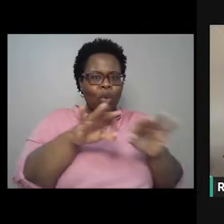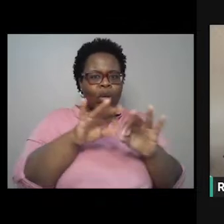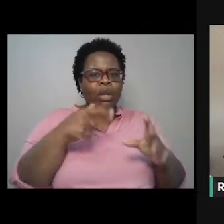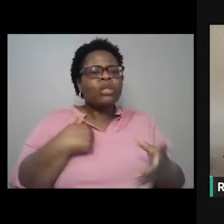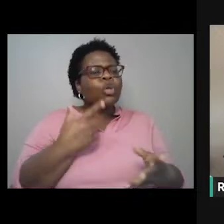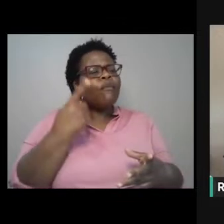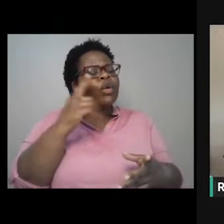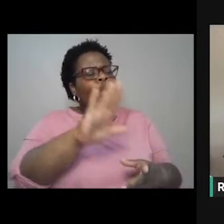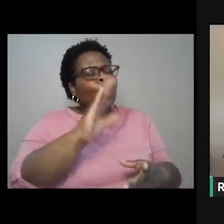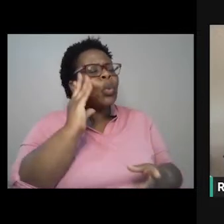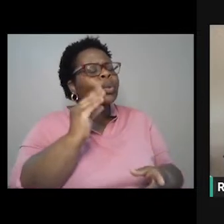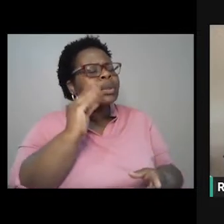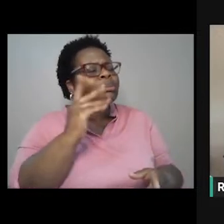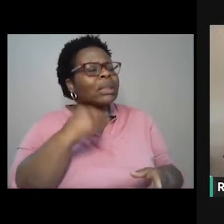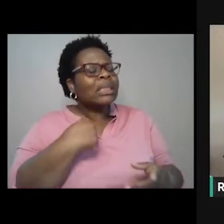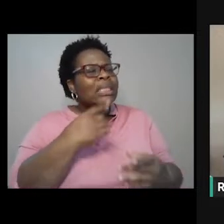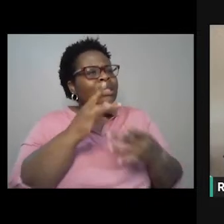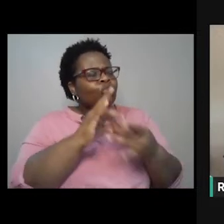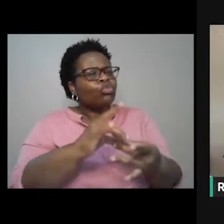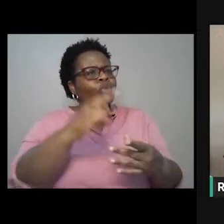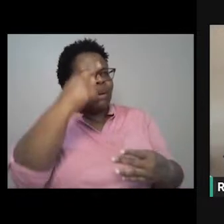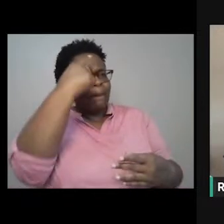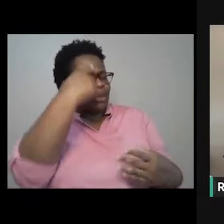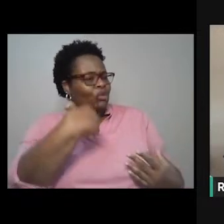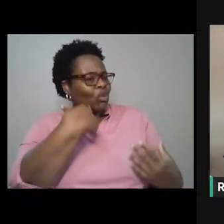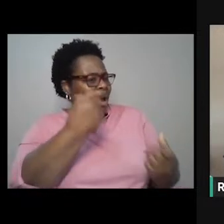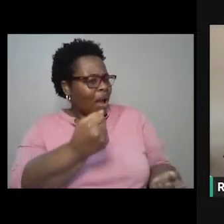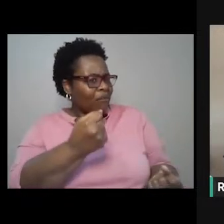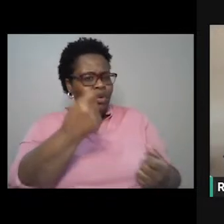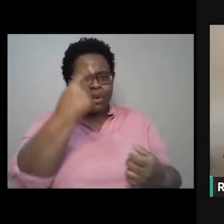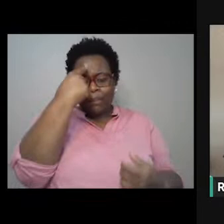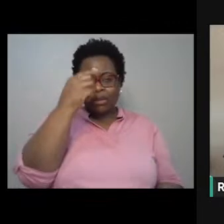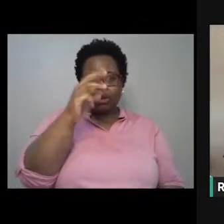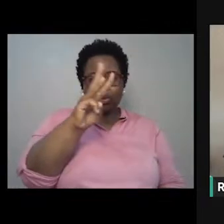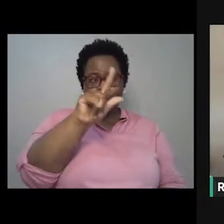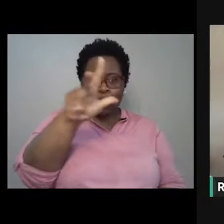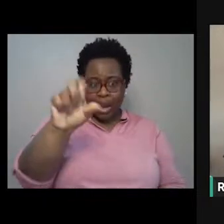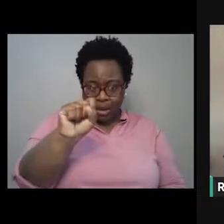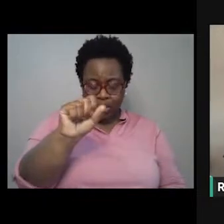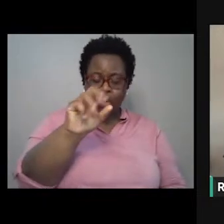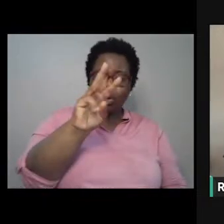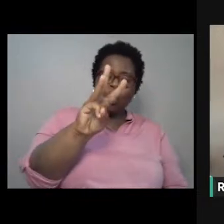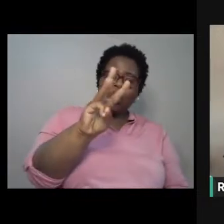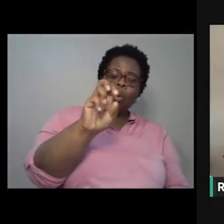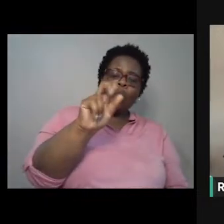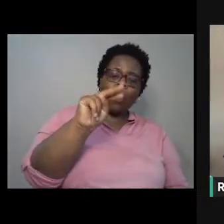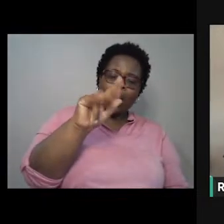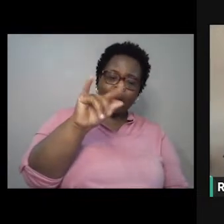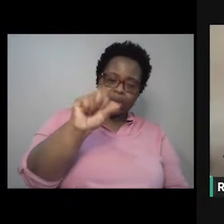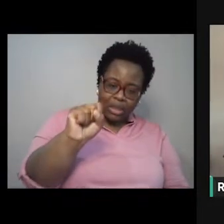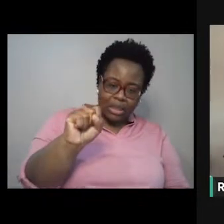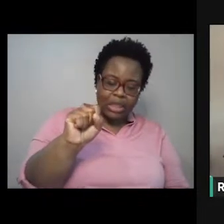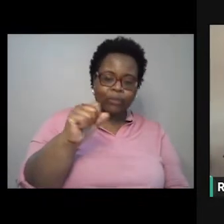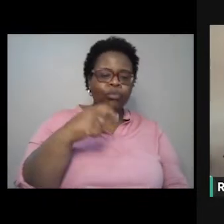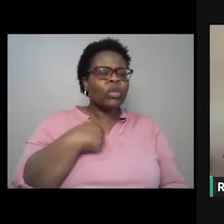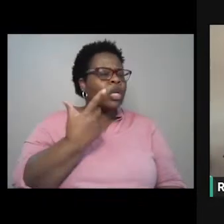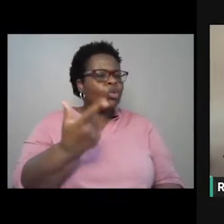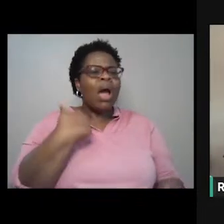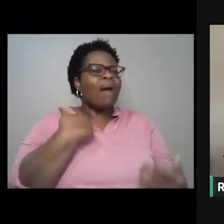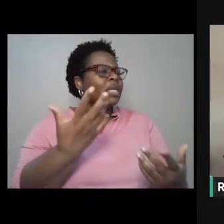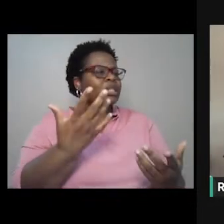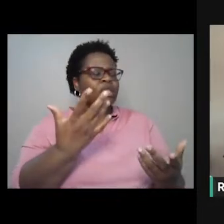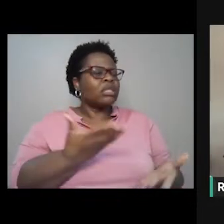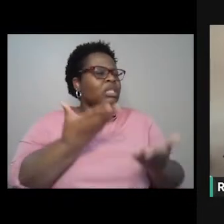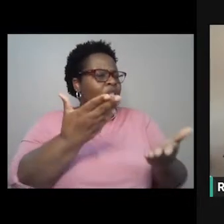as far as mental wellness, mental health, and what are some maybe strategies that you use or you would suggest to the audience, the people